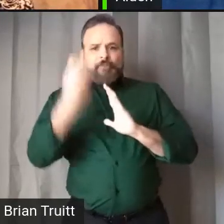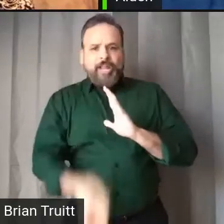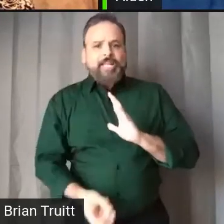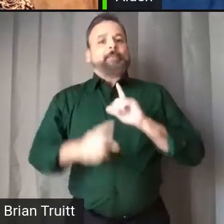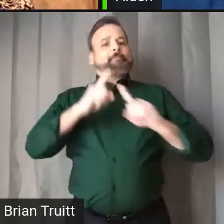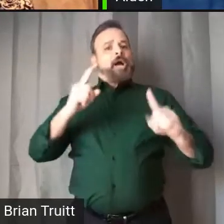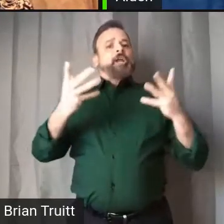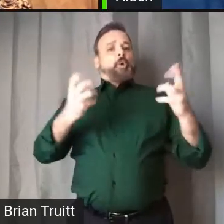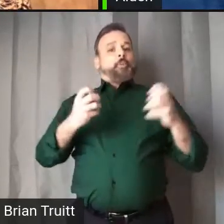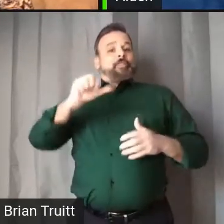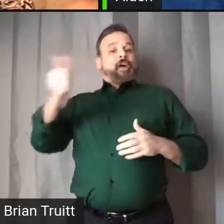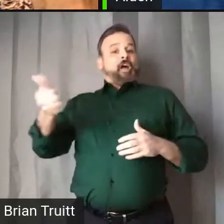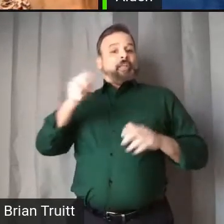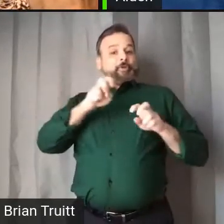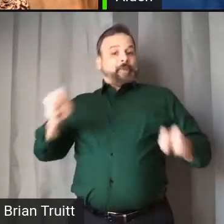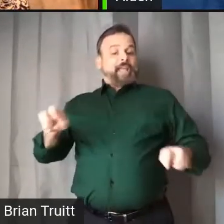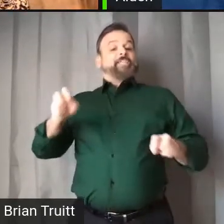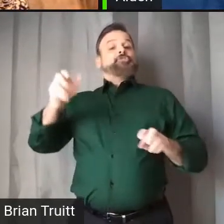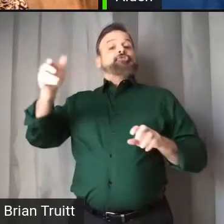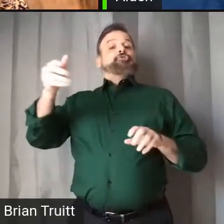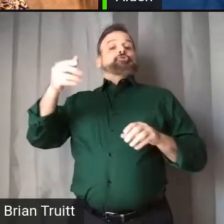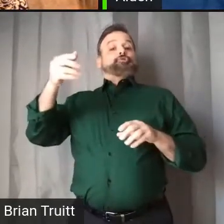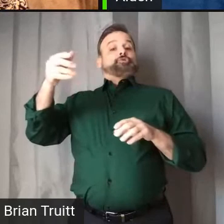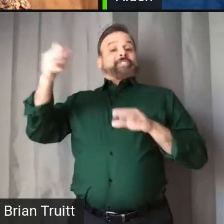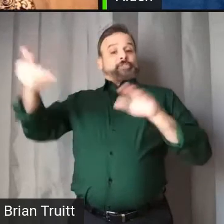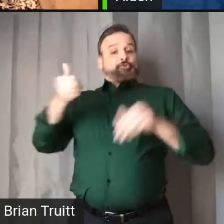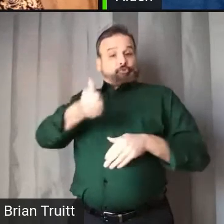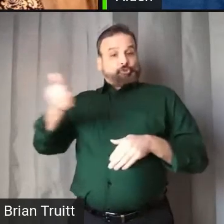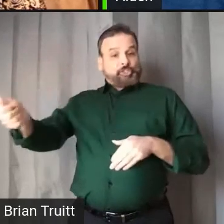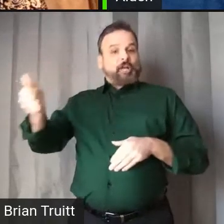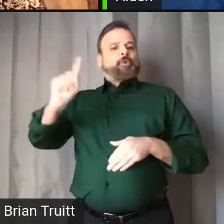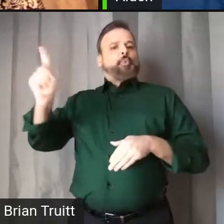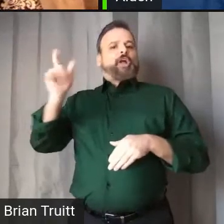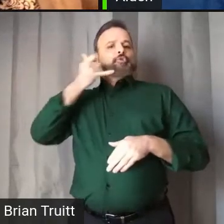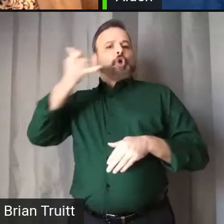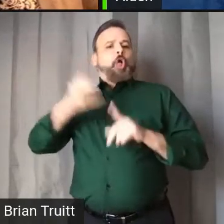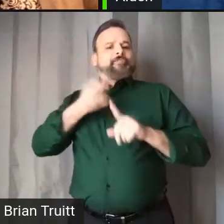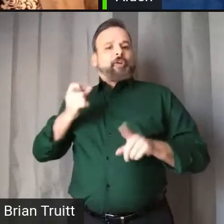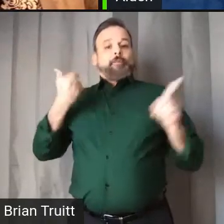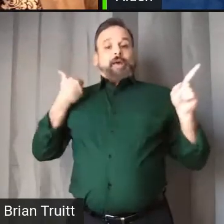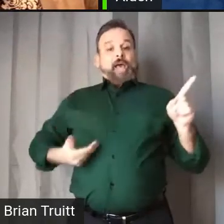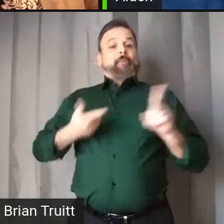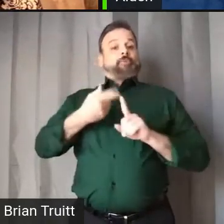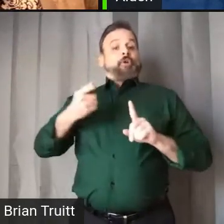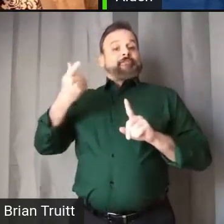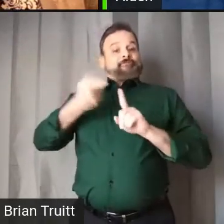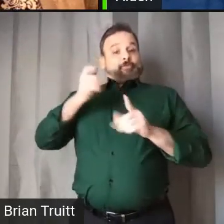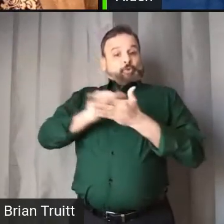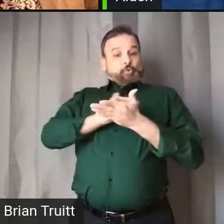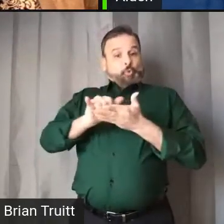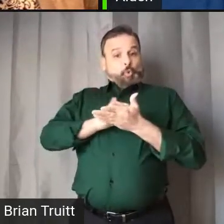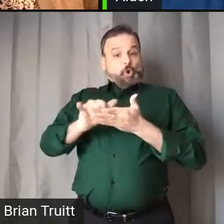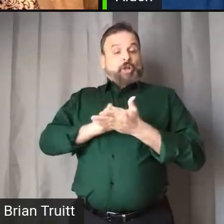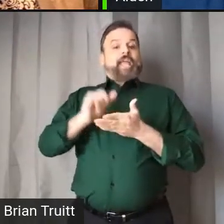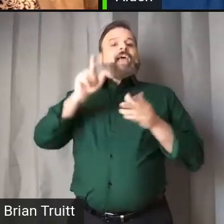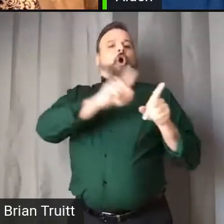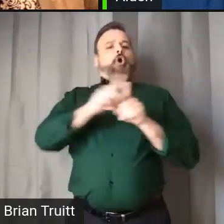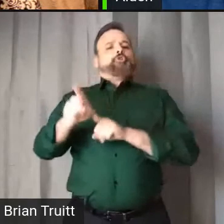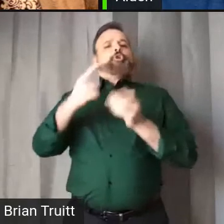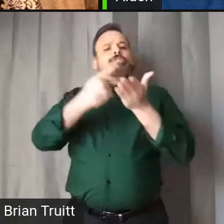themselves, tell us where you're calling in from. I'm calling from Brooklyn, New York. And maybe tell us a little bit about your latest book that you'll be discussing on the panel as well.